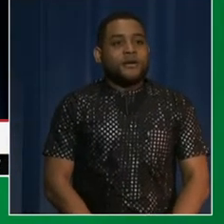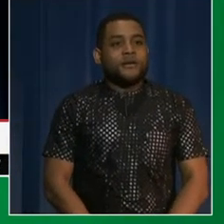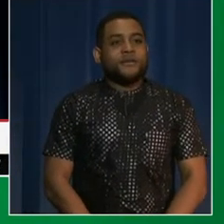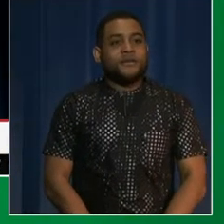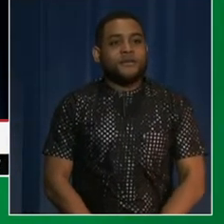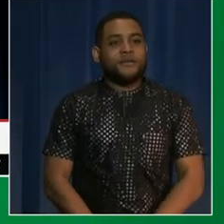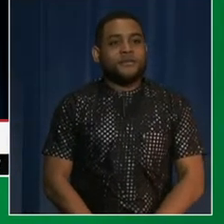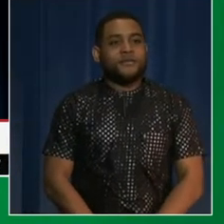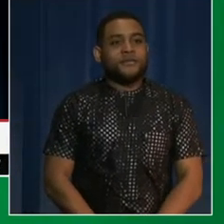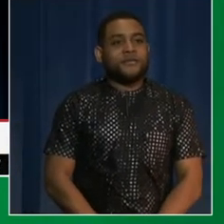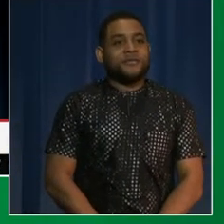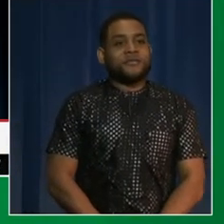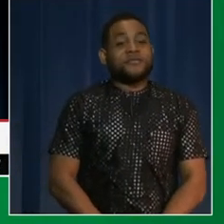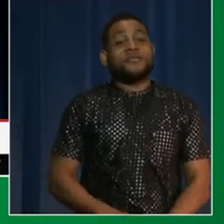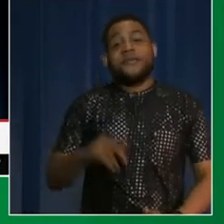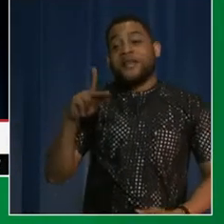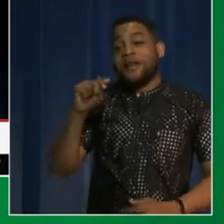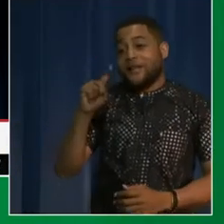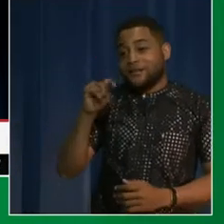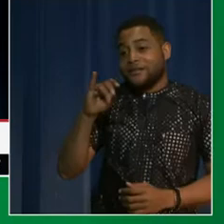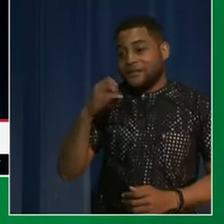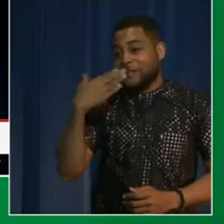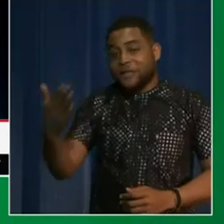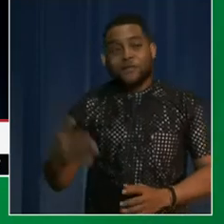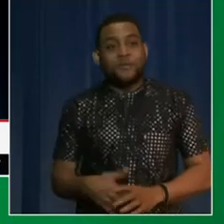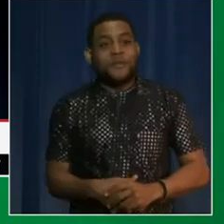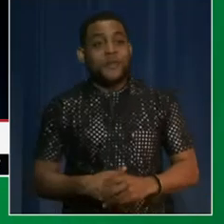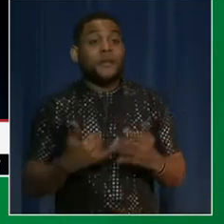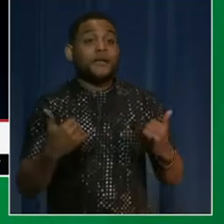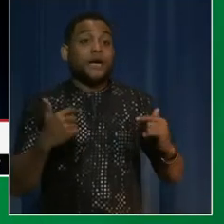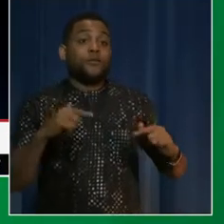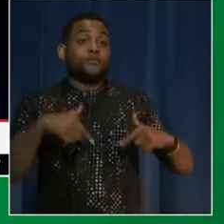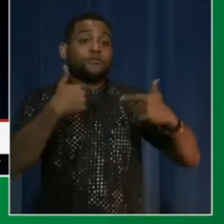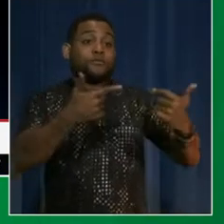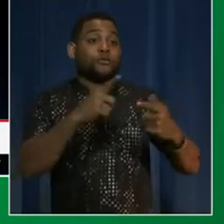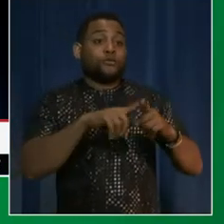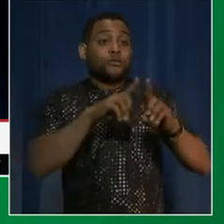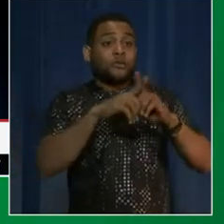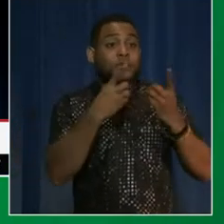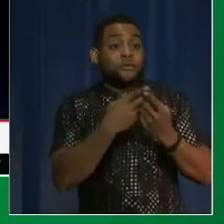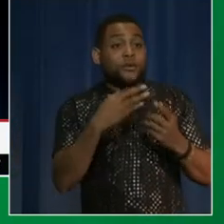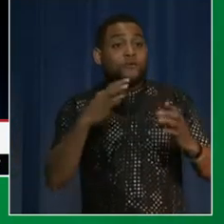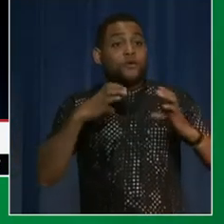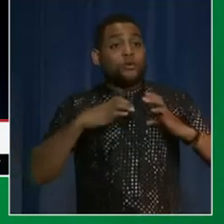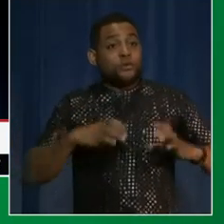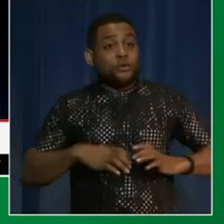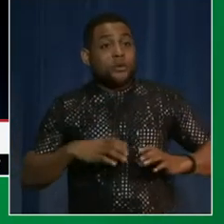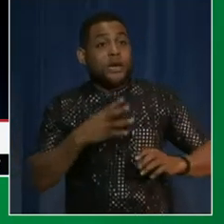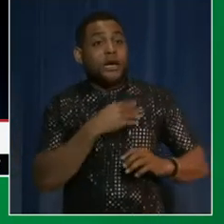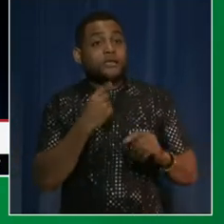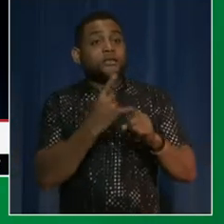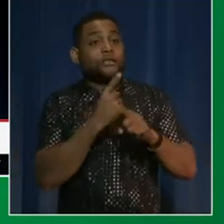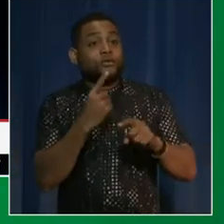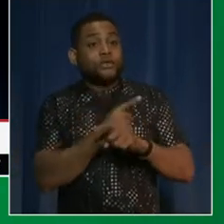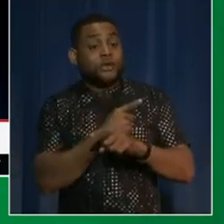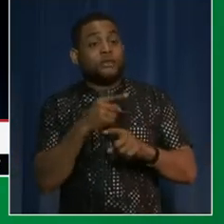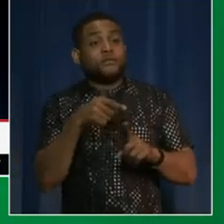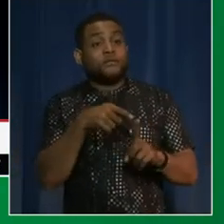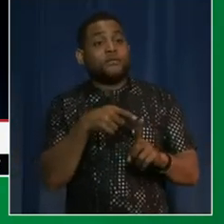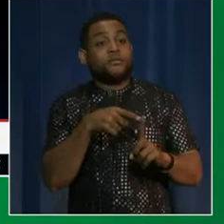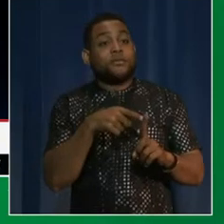Katie, thank you. Now from the Department of Consumer and Regulatory Affairs, we want to welcome Account Manager Mark Anthony